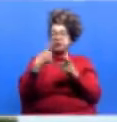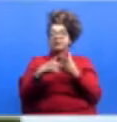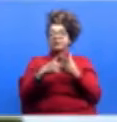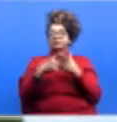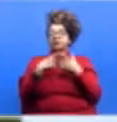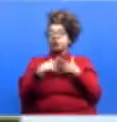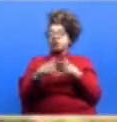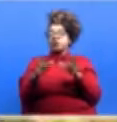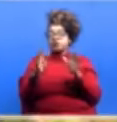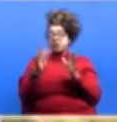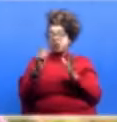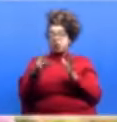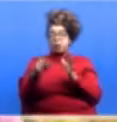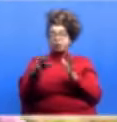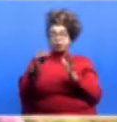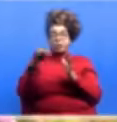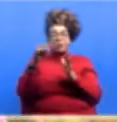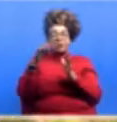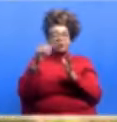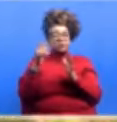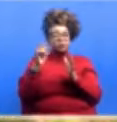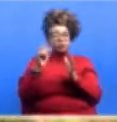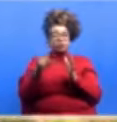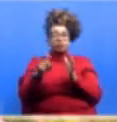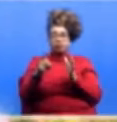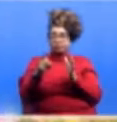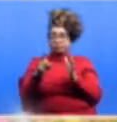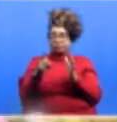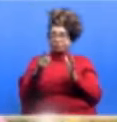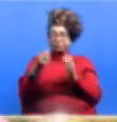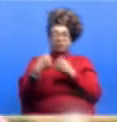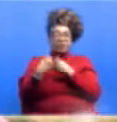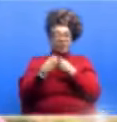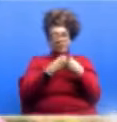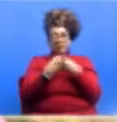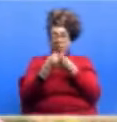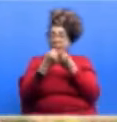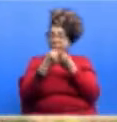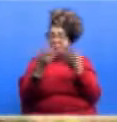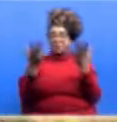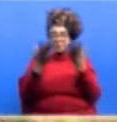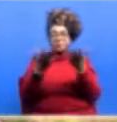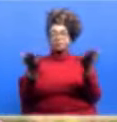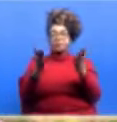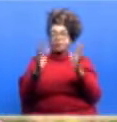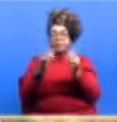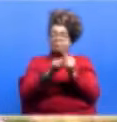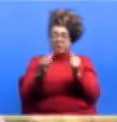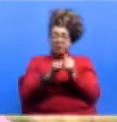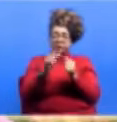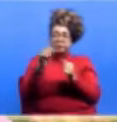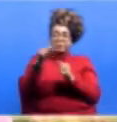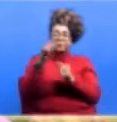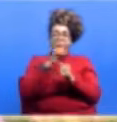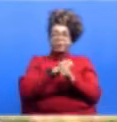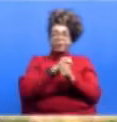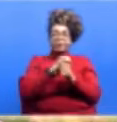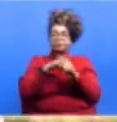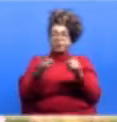crops to the pest. Tumepitia changamoto nyingi sana. Tumepanda kama ni mahindi tumepanda.